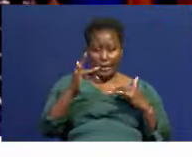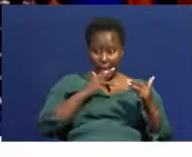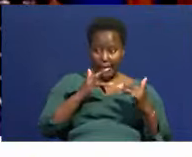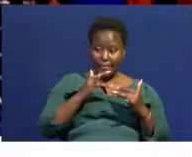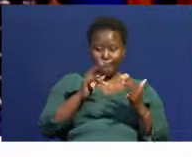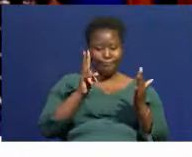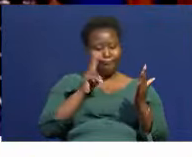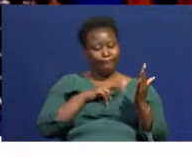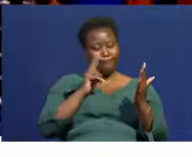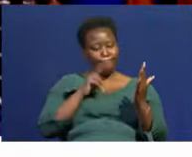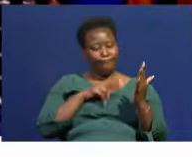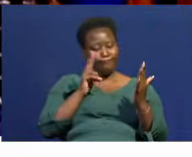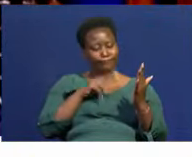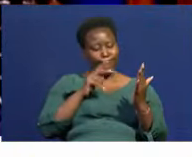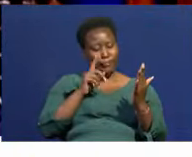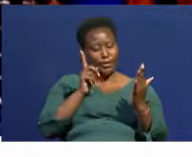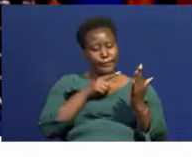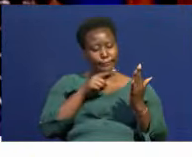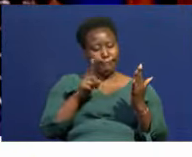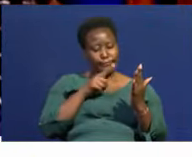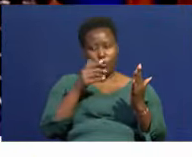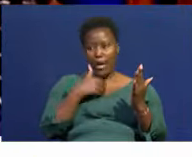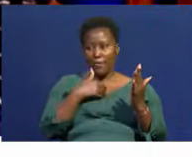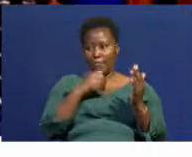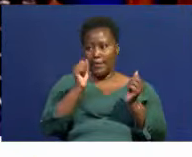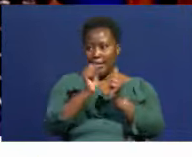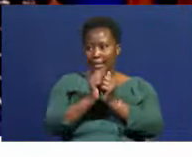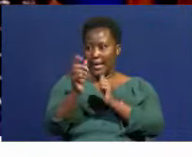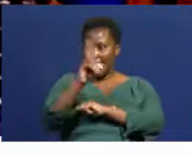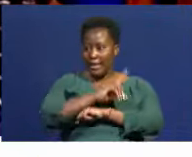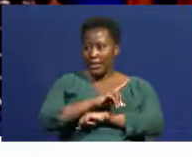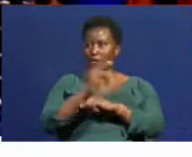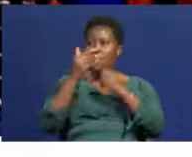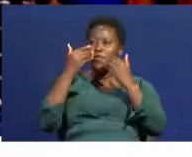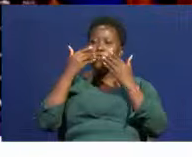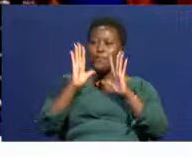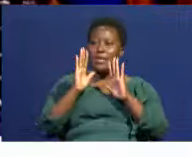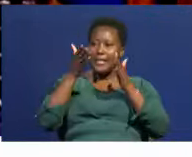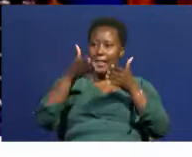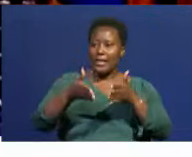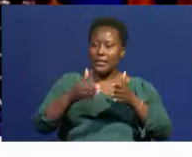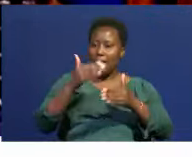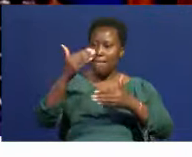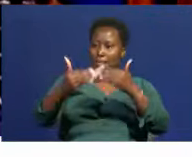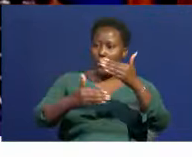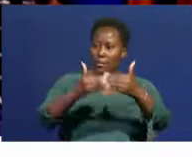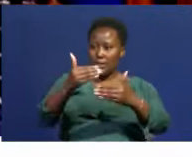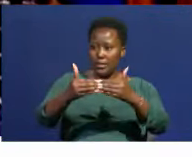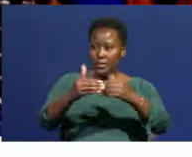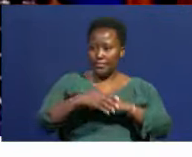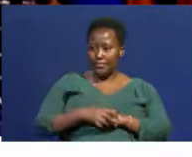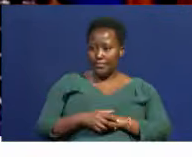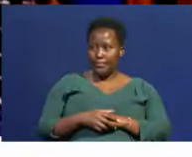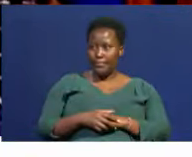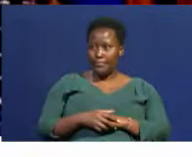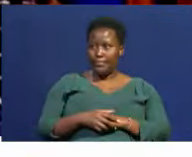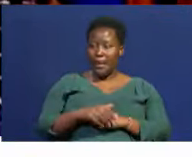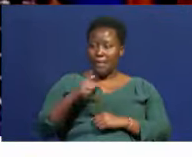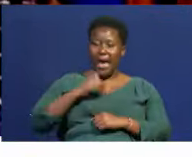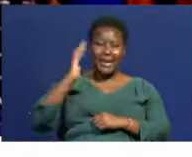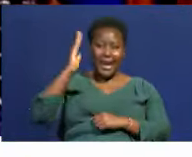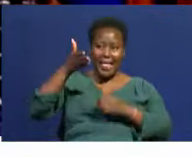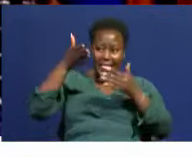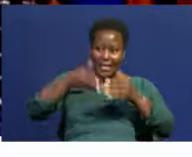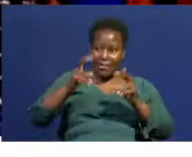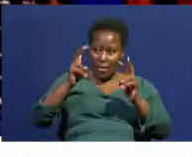Upon reading these charges, we have 10 days to conclude this process. I have directed that